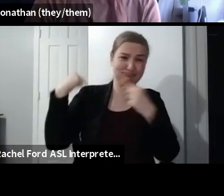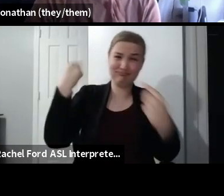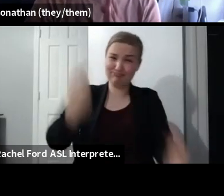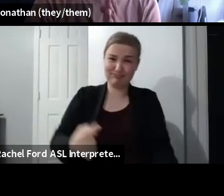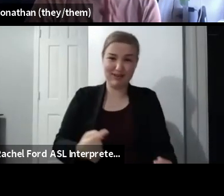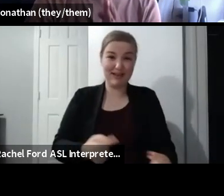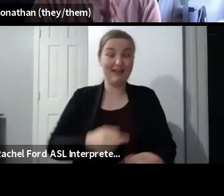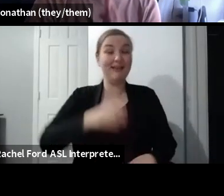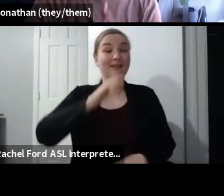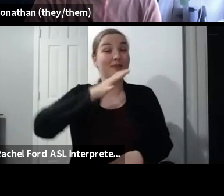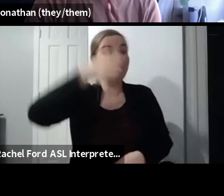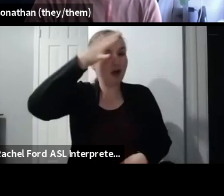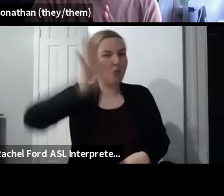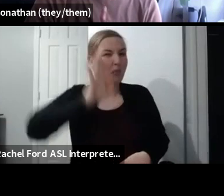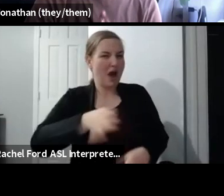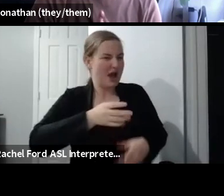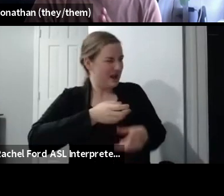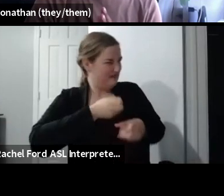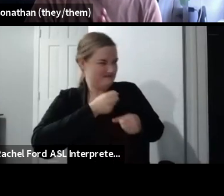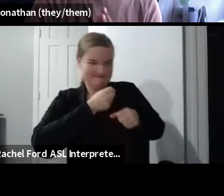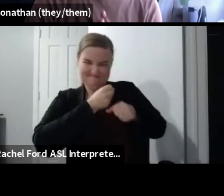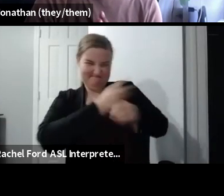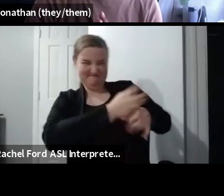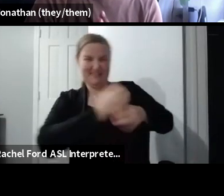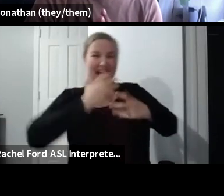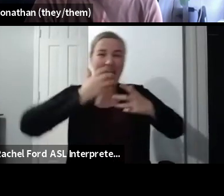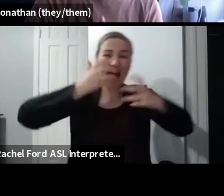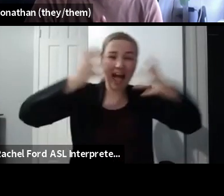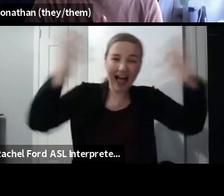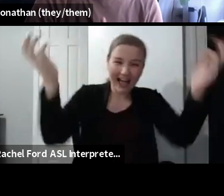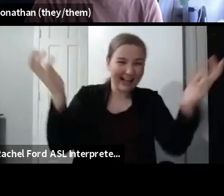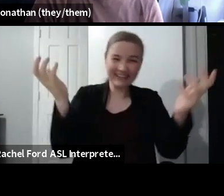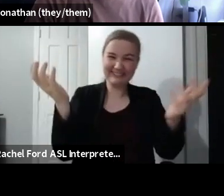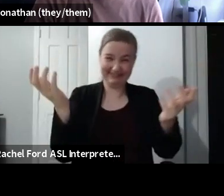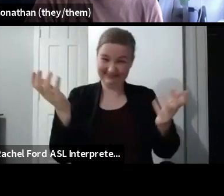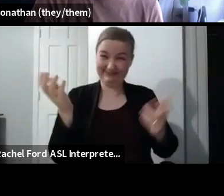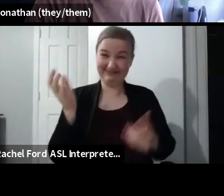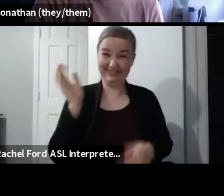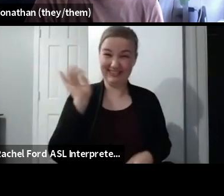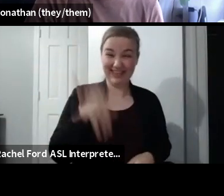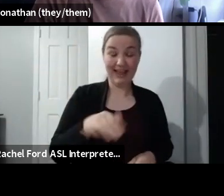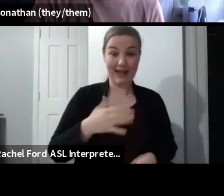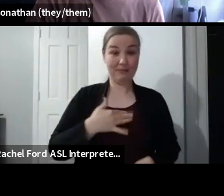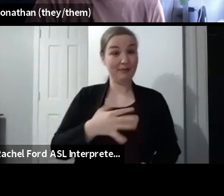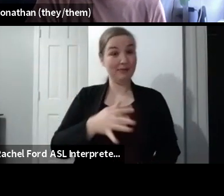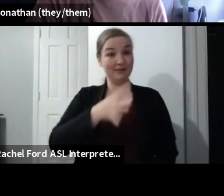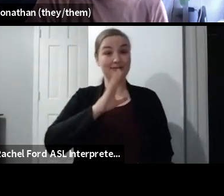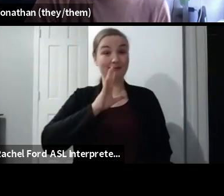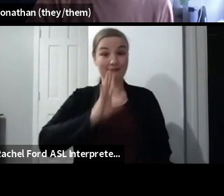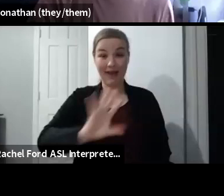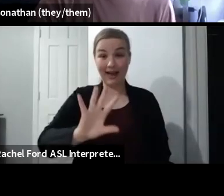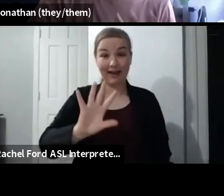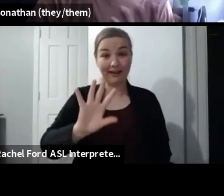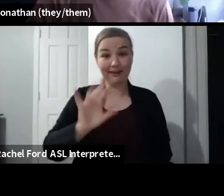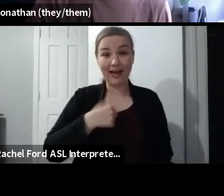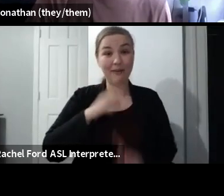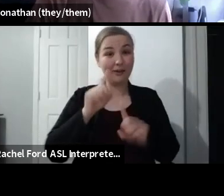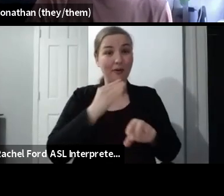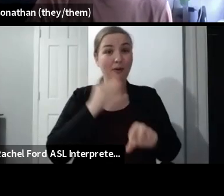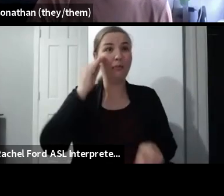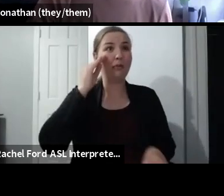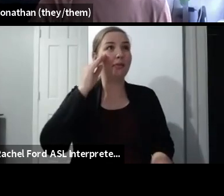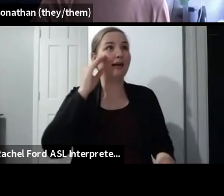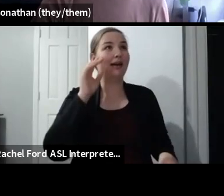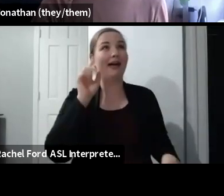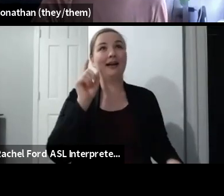I was probably five, I could remember being a five-year-old walking up the steps just to look at them and say like, I need to sleep now, you know, like just